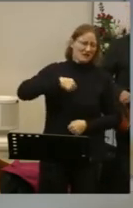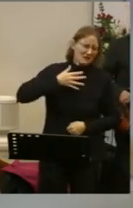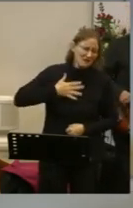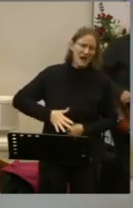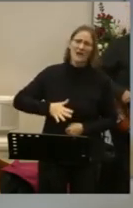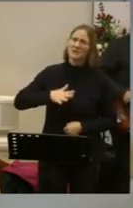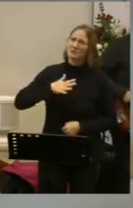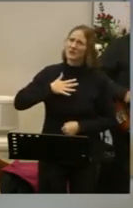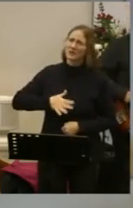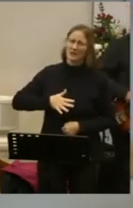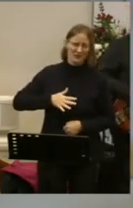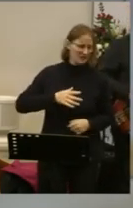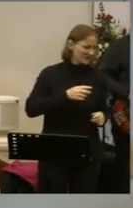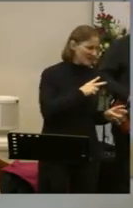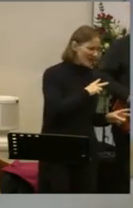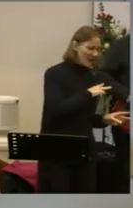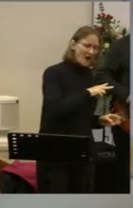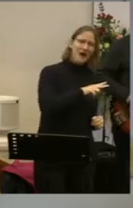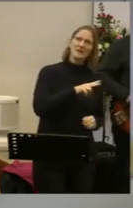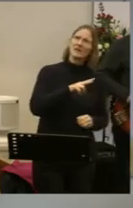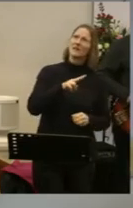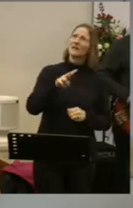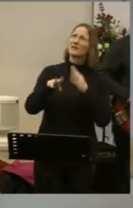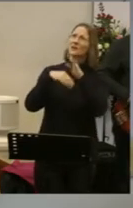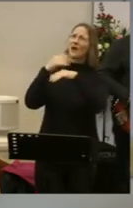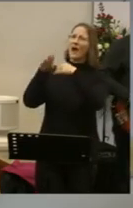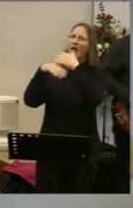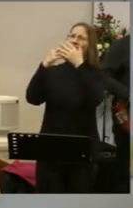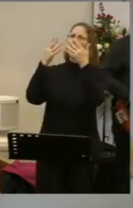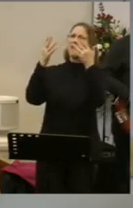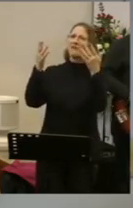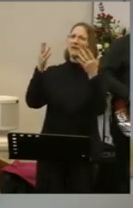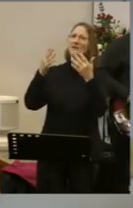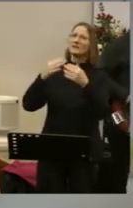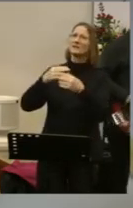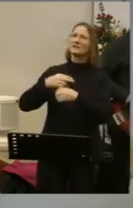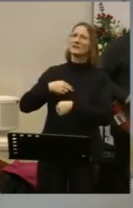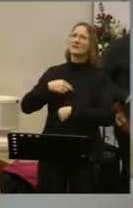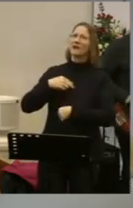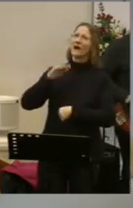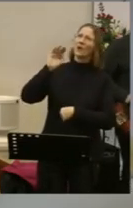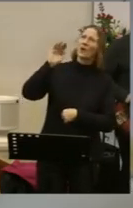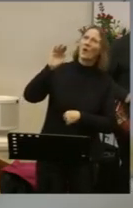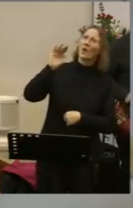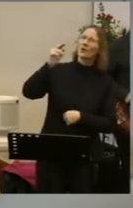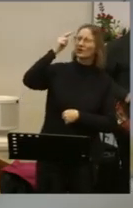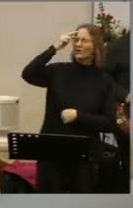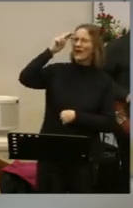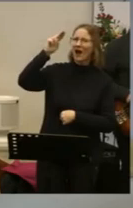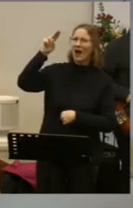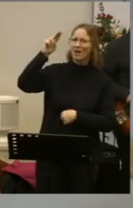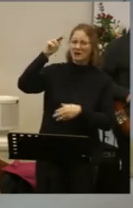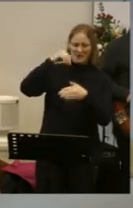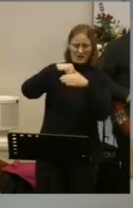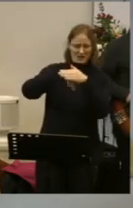desperation I turned to heaven and spoke your